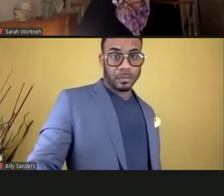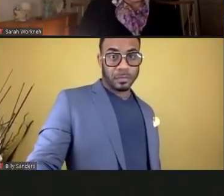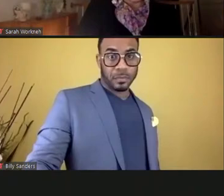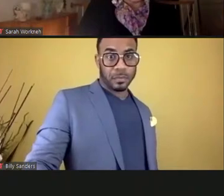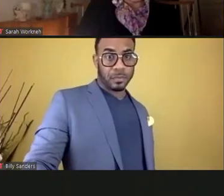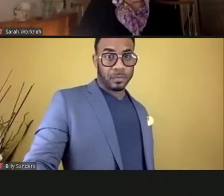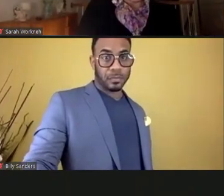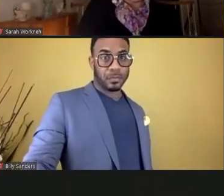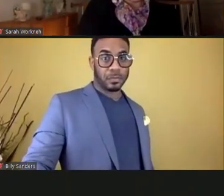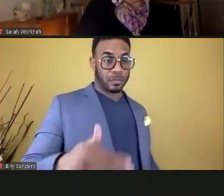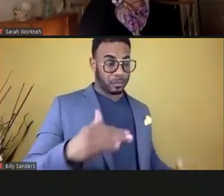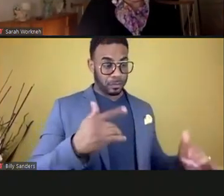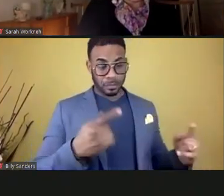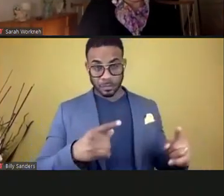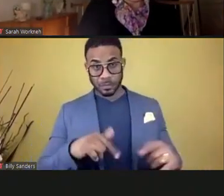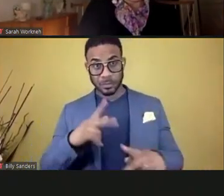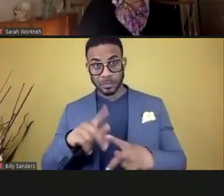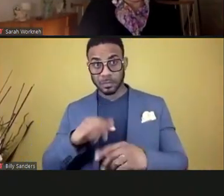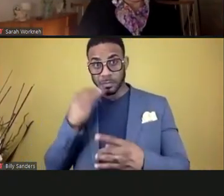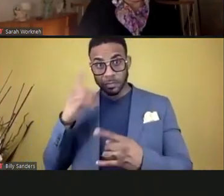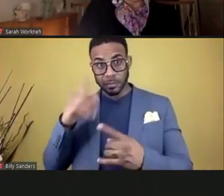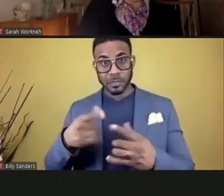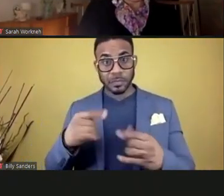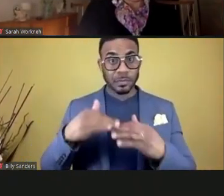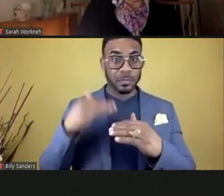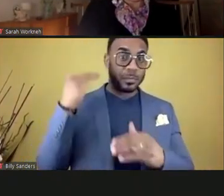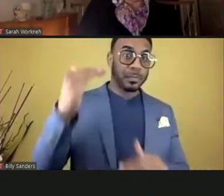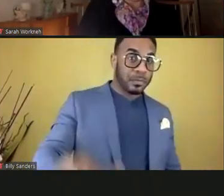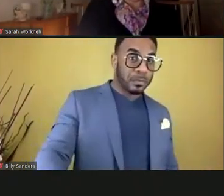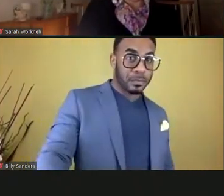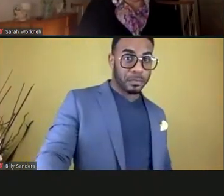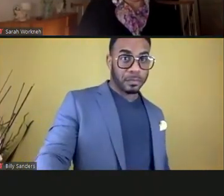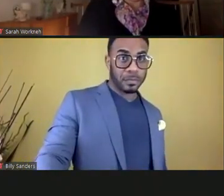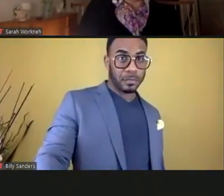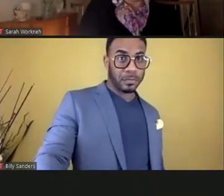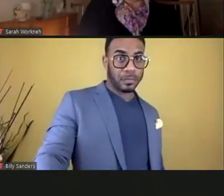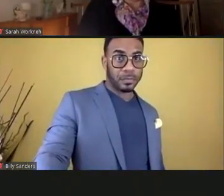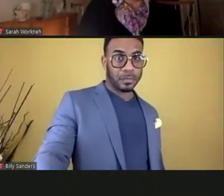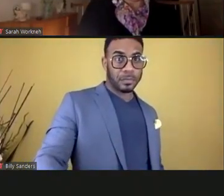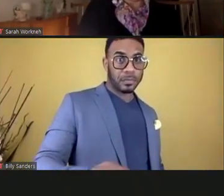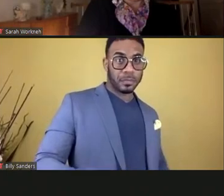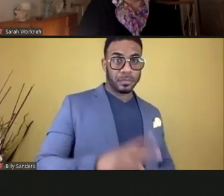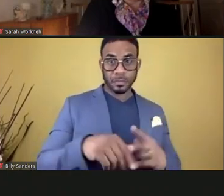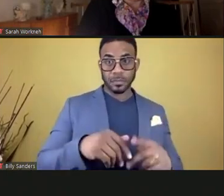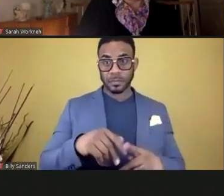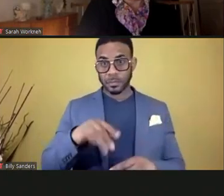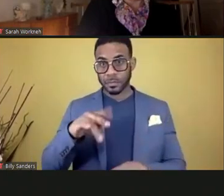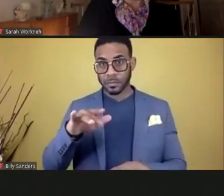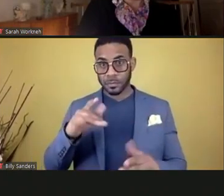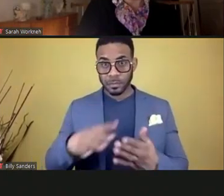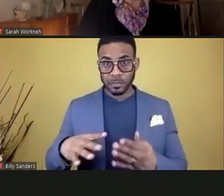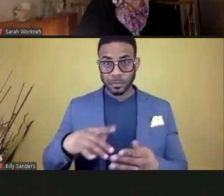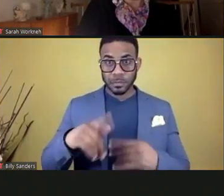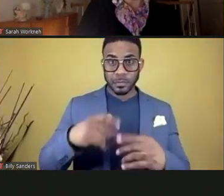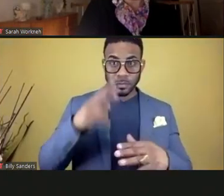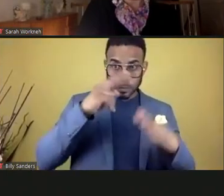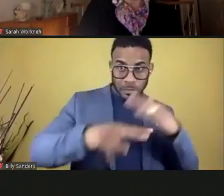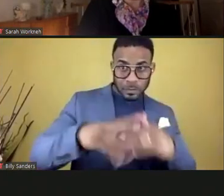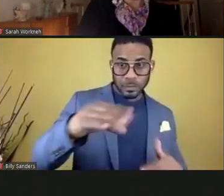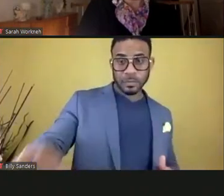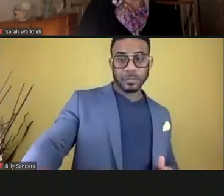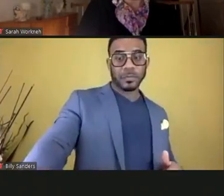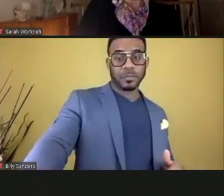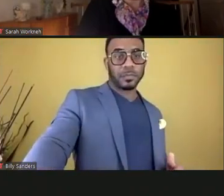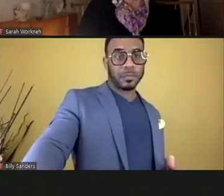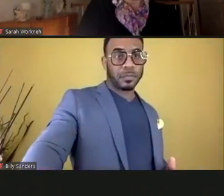happening, and that folks are thinking like beyond like a particular type of pipeline, a particular type of trajectory in terms of